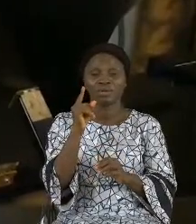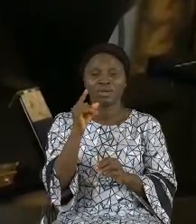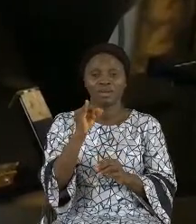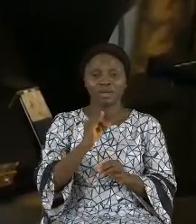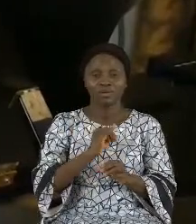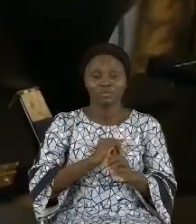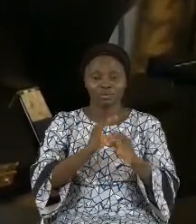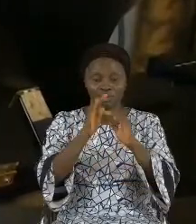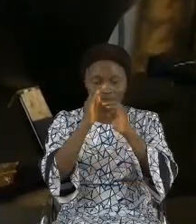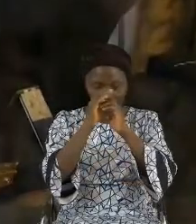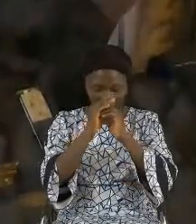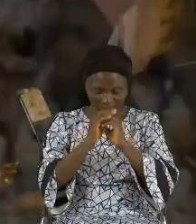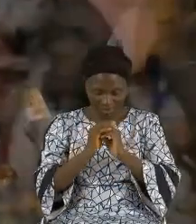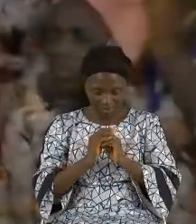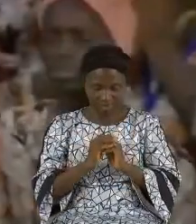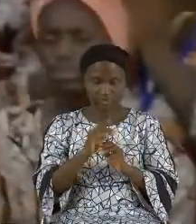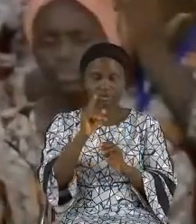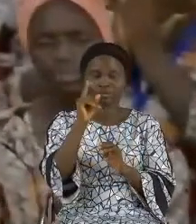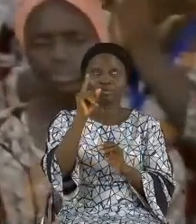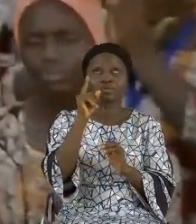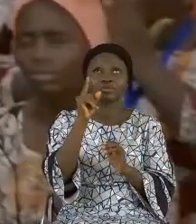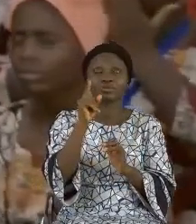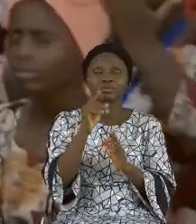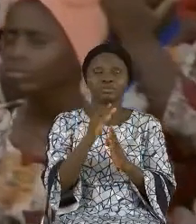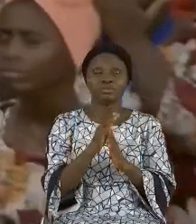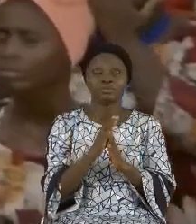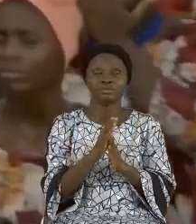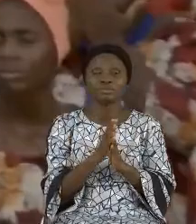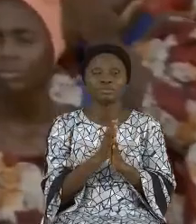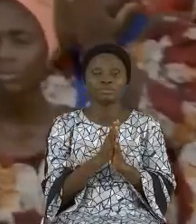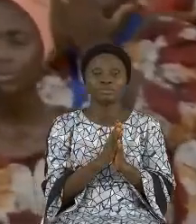I worship you.